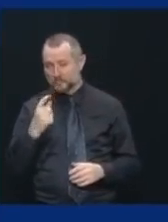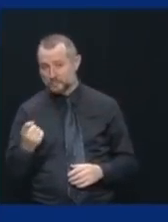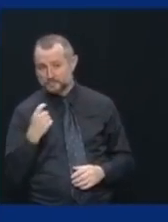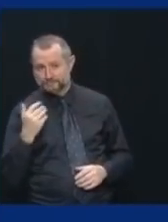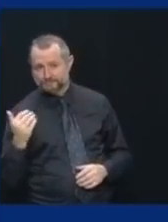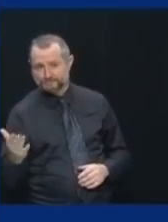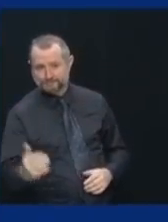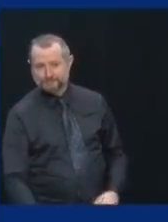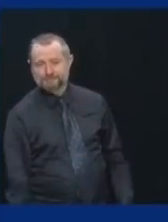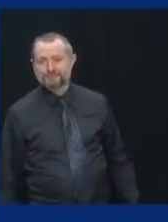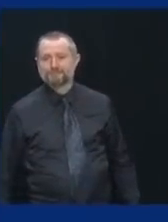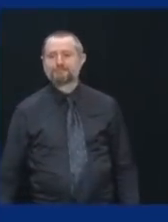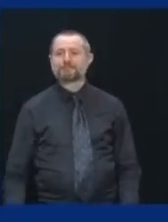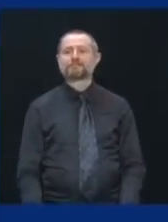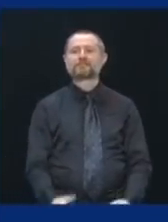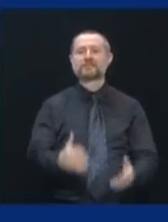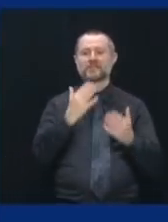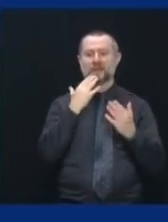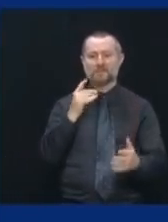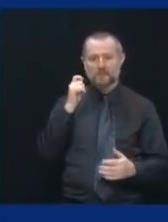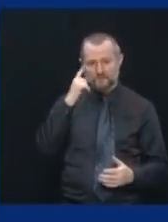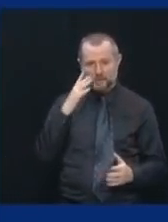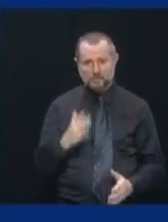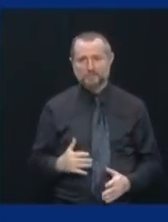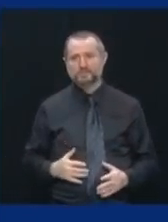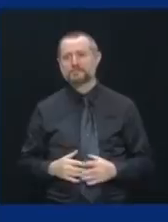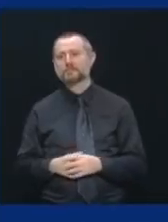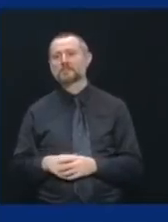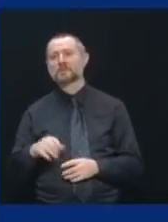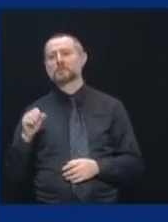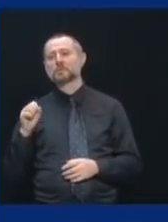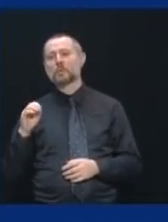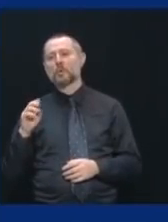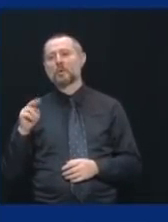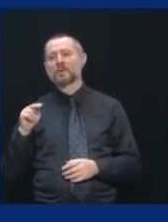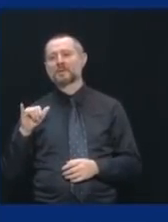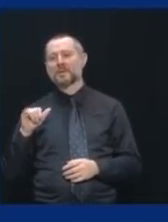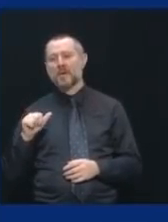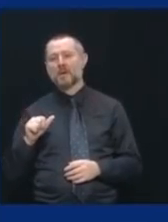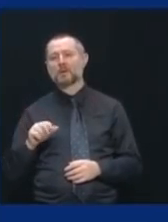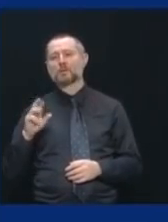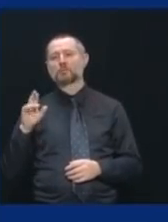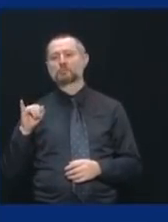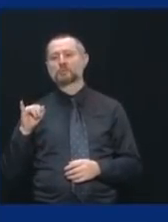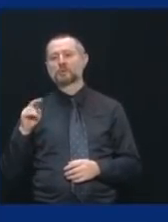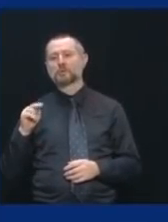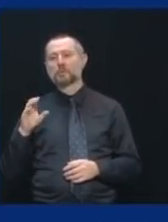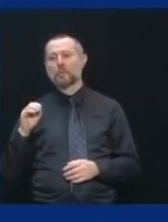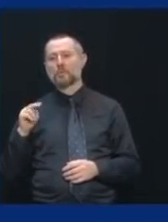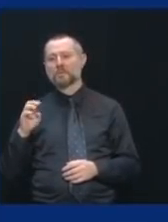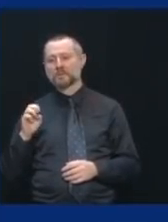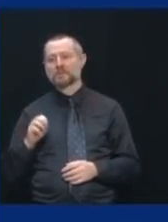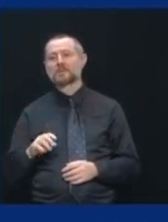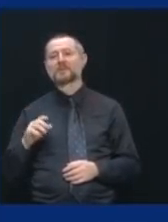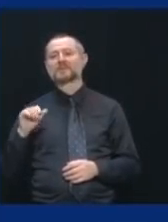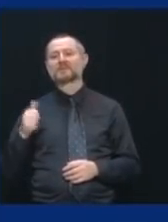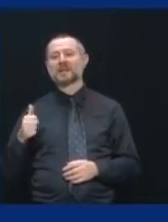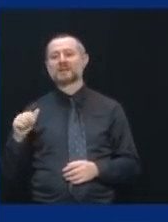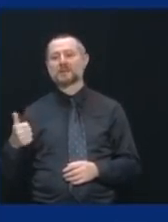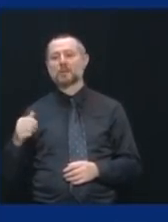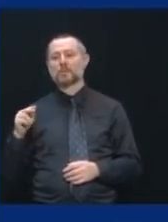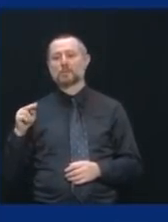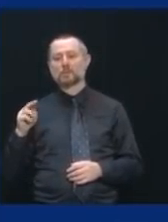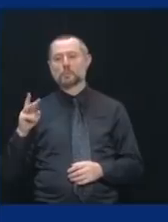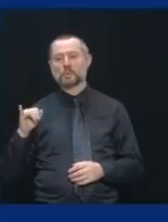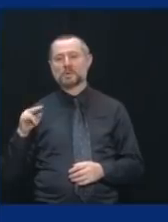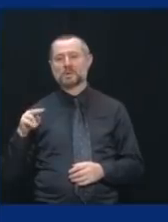Thank you, Governor. Next up, we have Sonia Rincon from 1010 Wins. Sonia, your line is now open. Please unmute